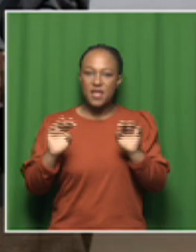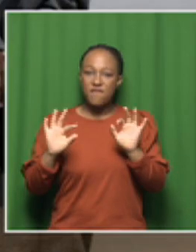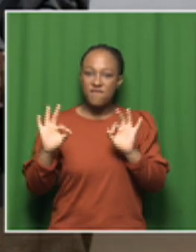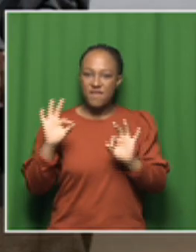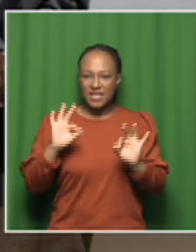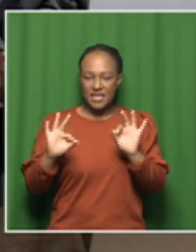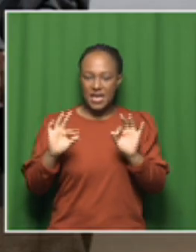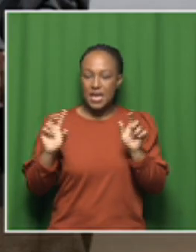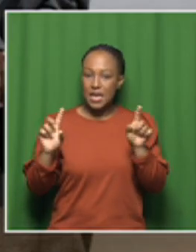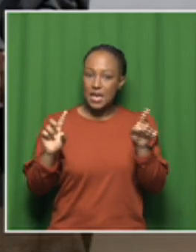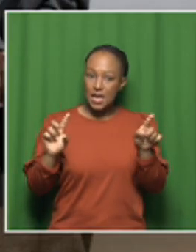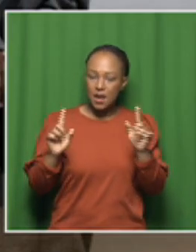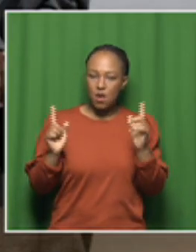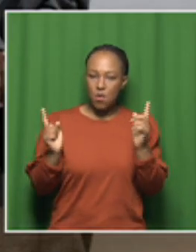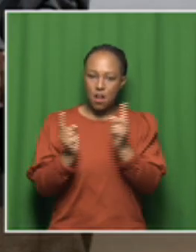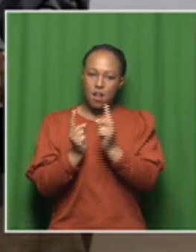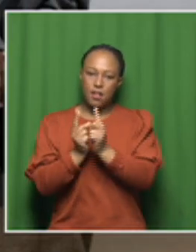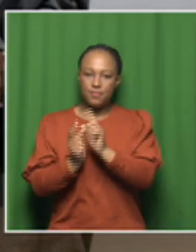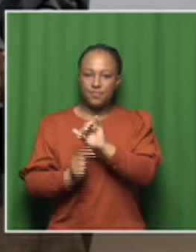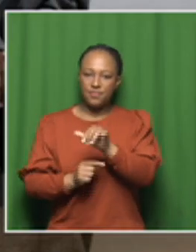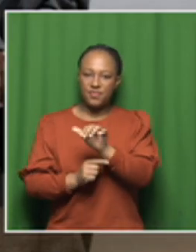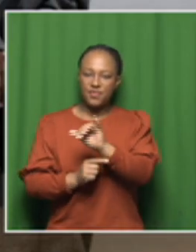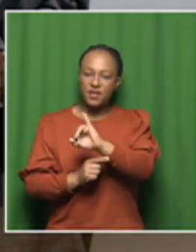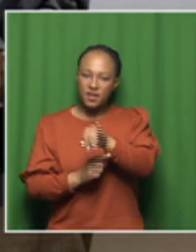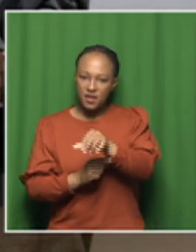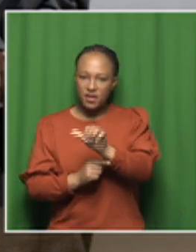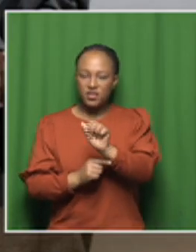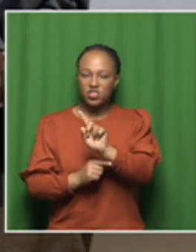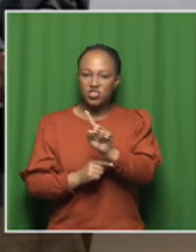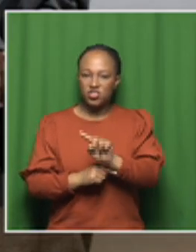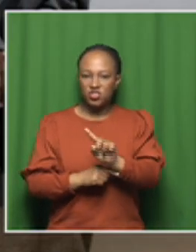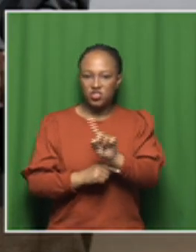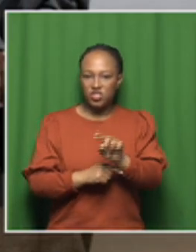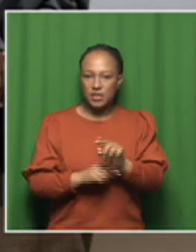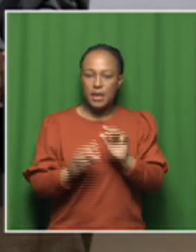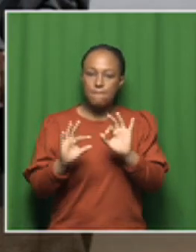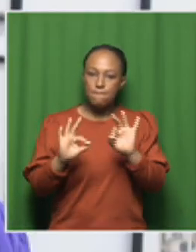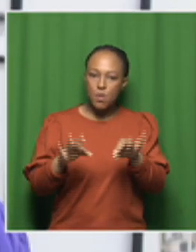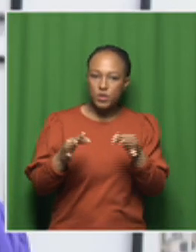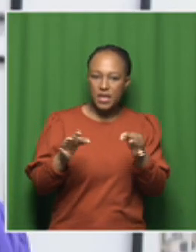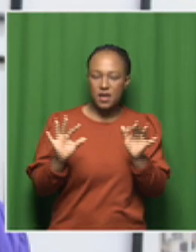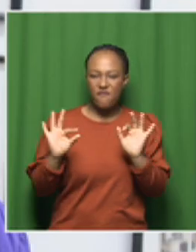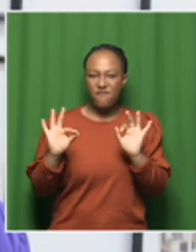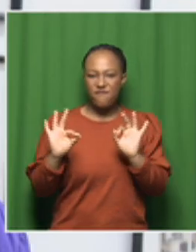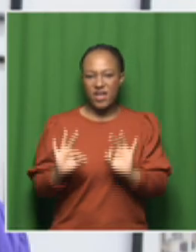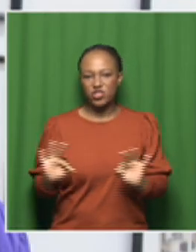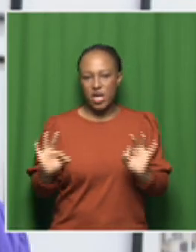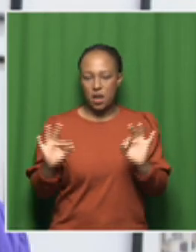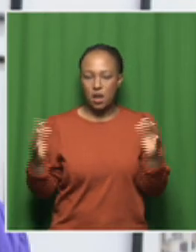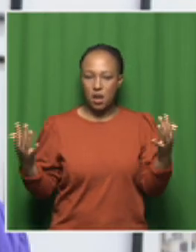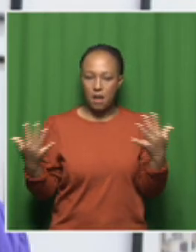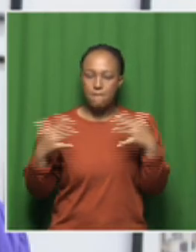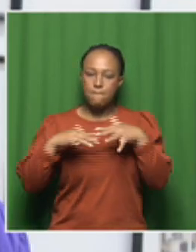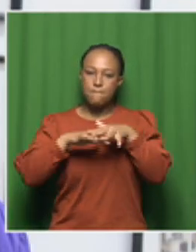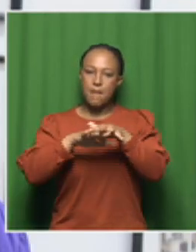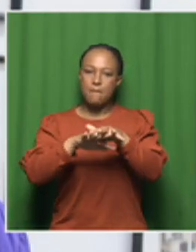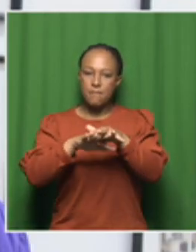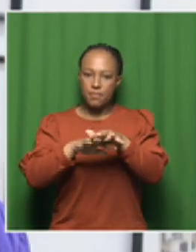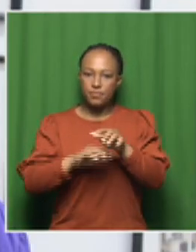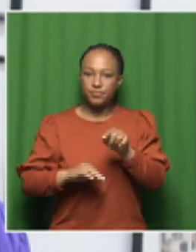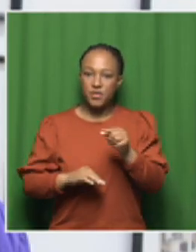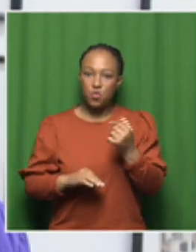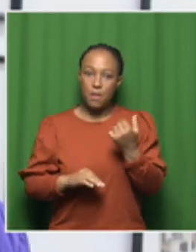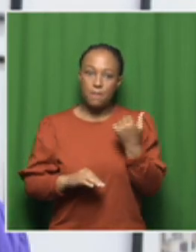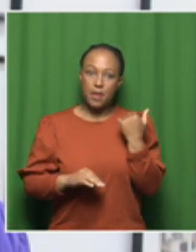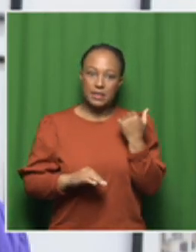captivating exploration of the dynamic relationship between South African jazz, music, as well as fashion. This innovative exhibition, it delves into the nation's past, present, and